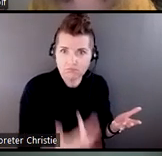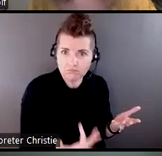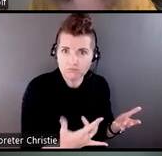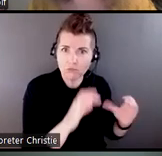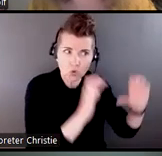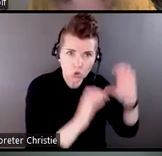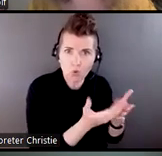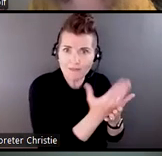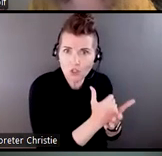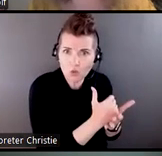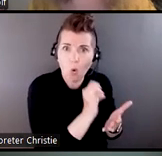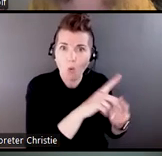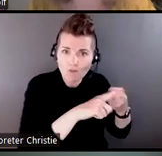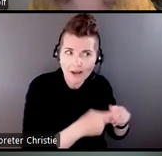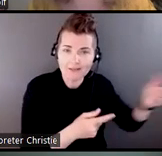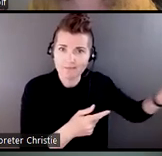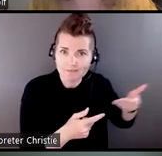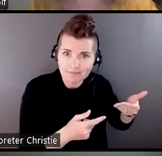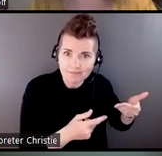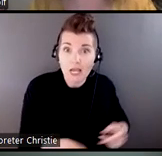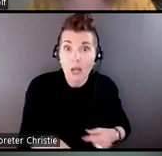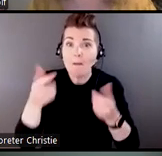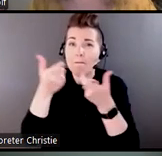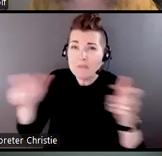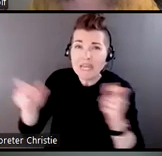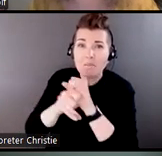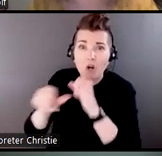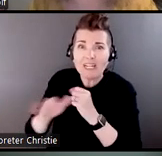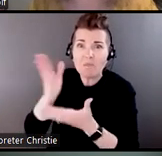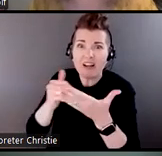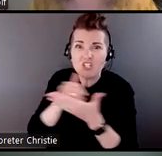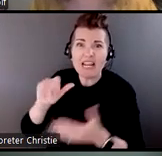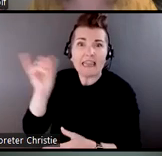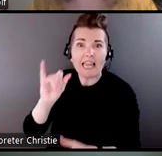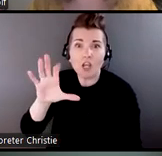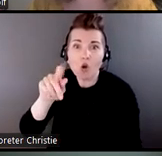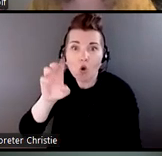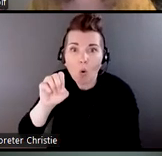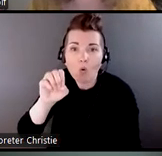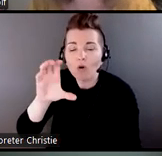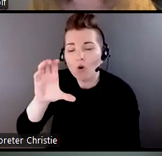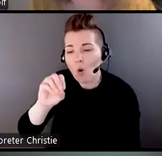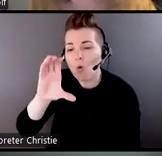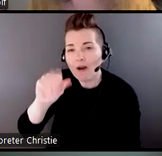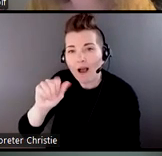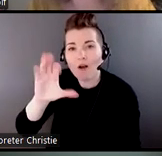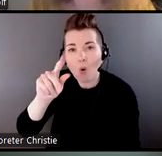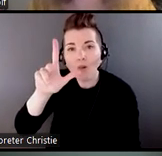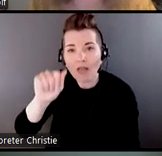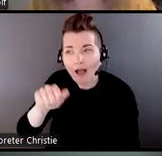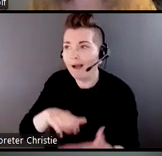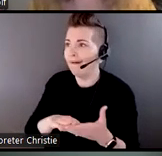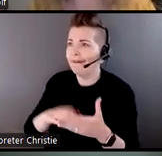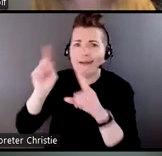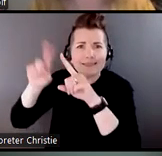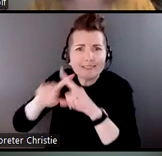for companies like Coca-Cola and Nike who have huge marketing budgets. But for the rest of us, paid advertising is